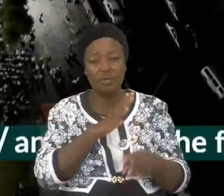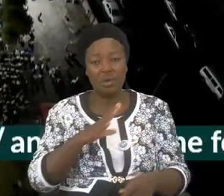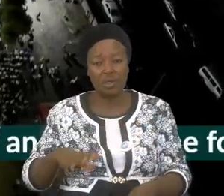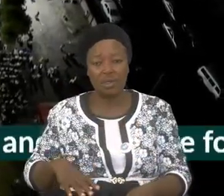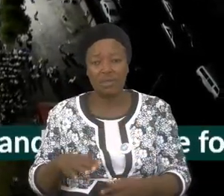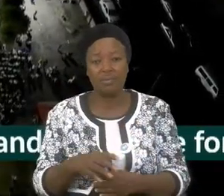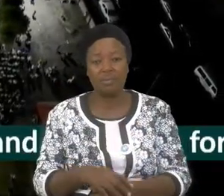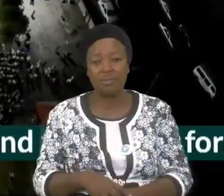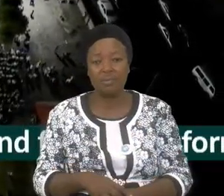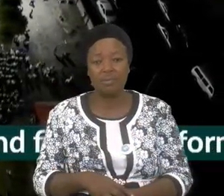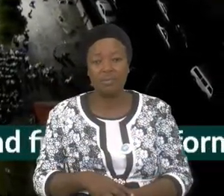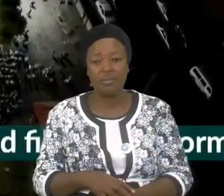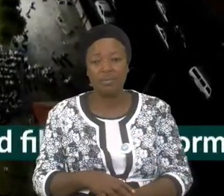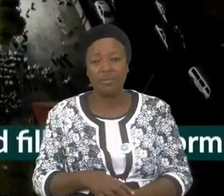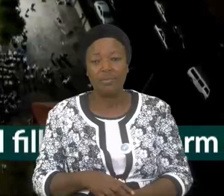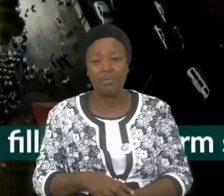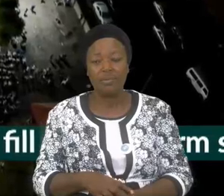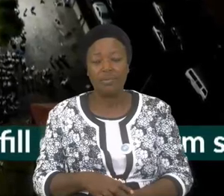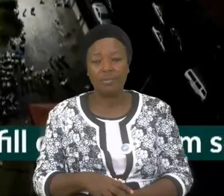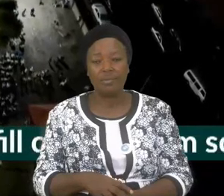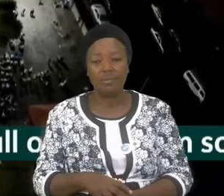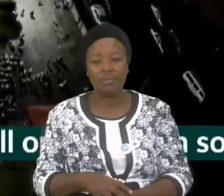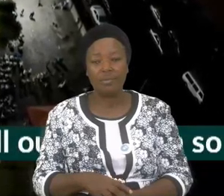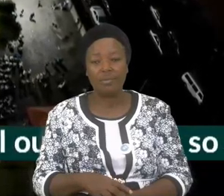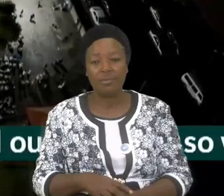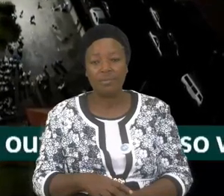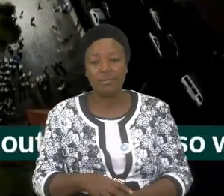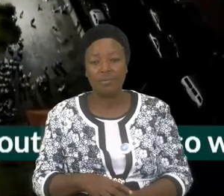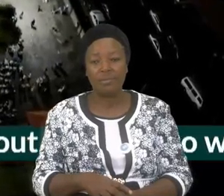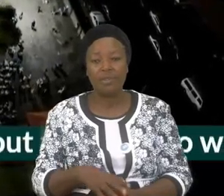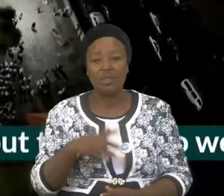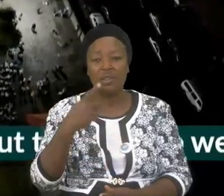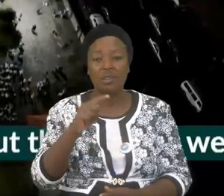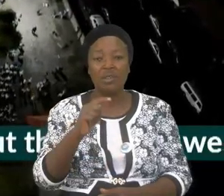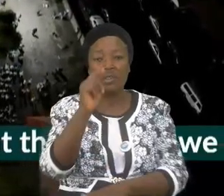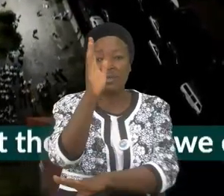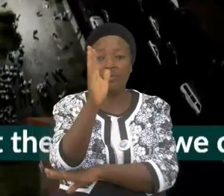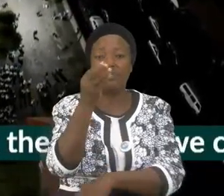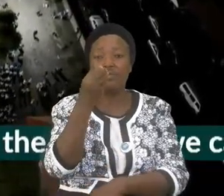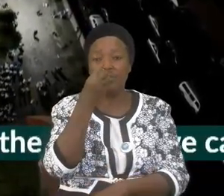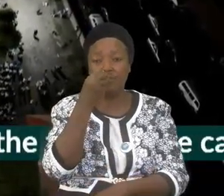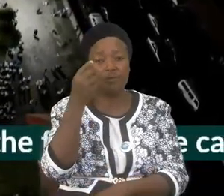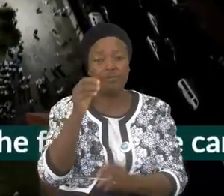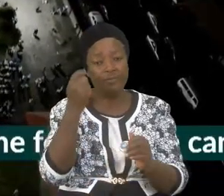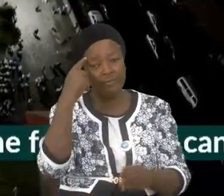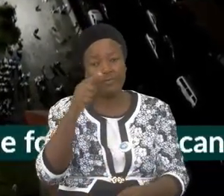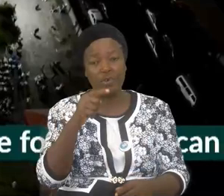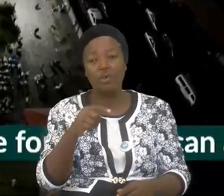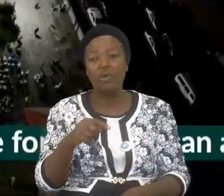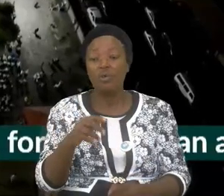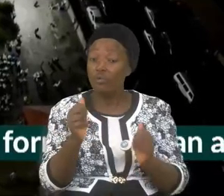the lunch hour for Christ or with Christ is coming up at the campus